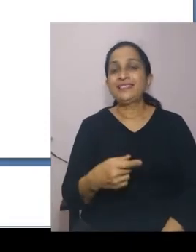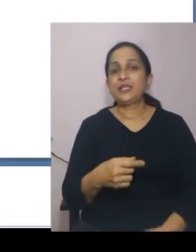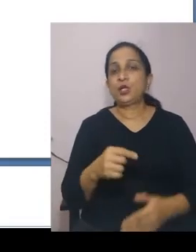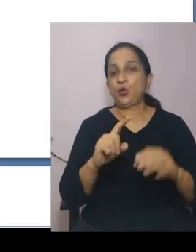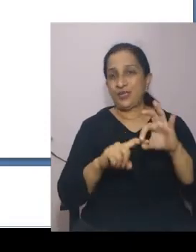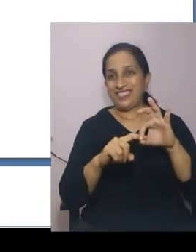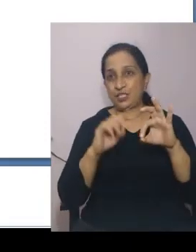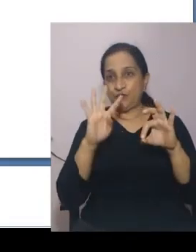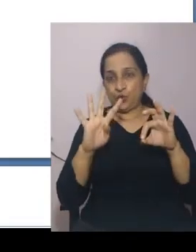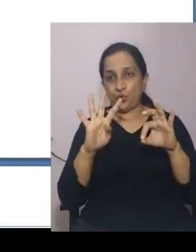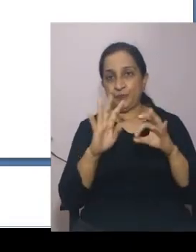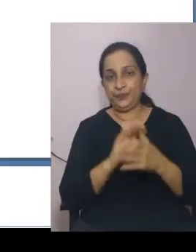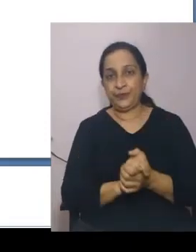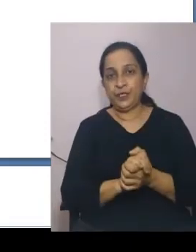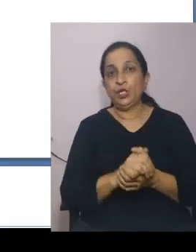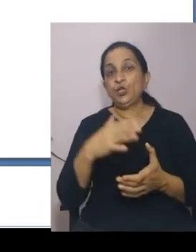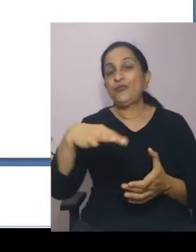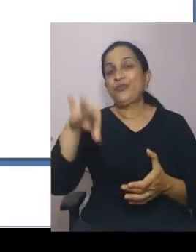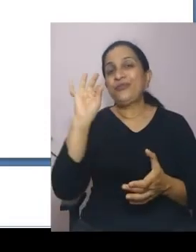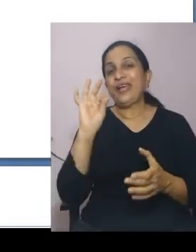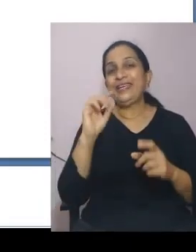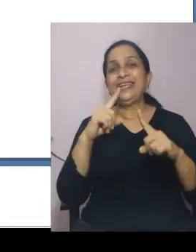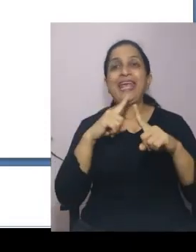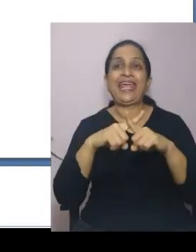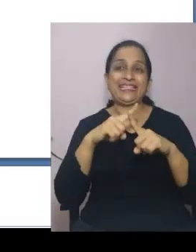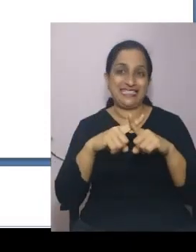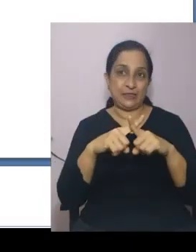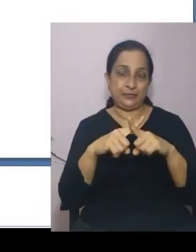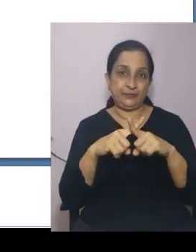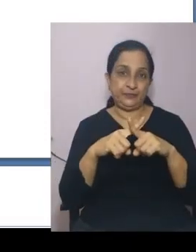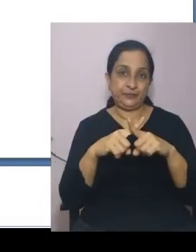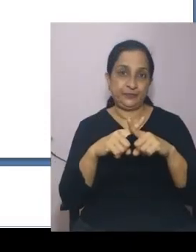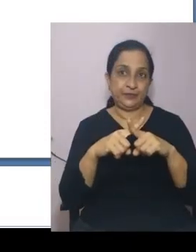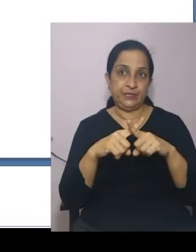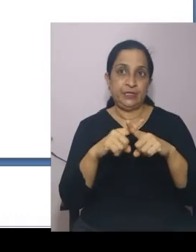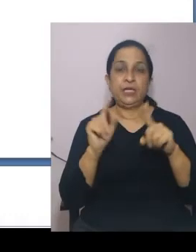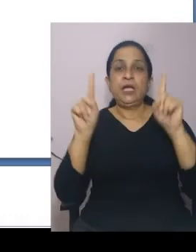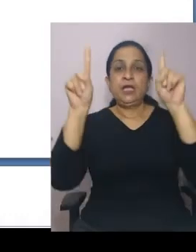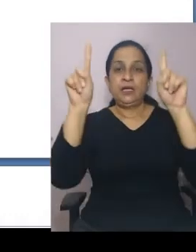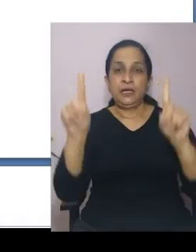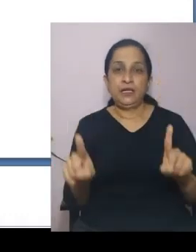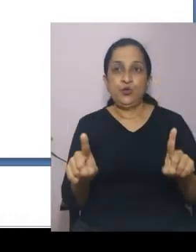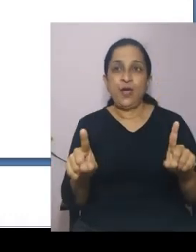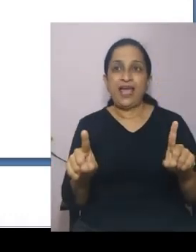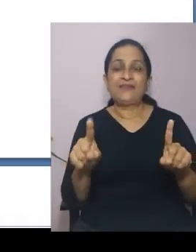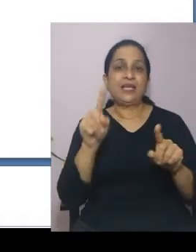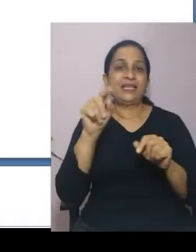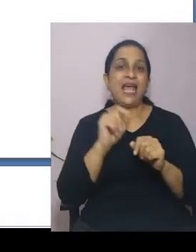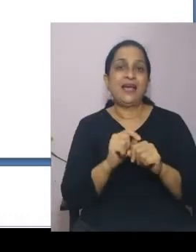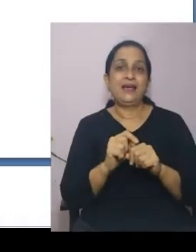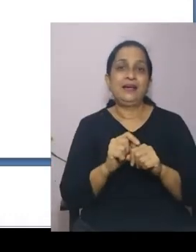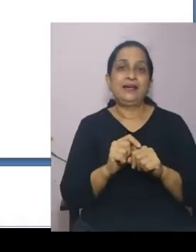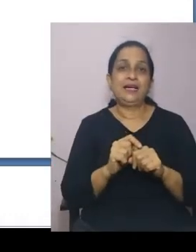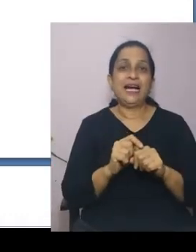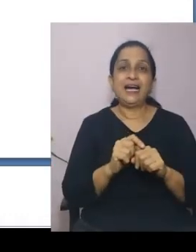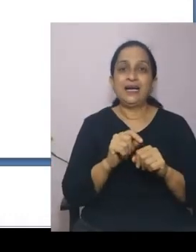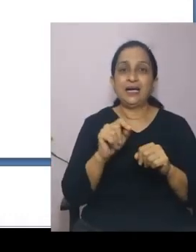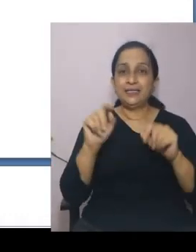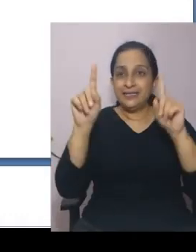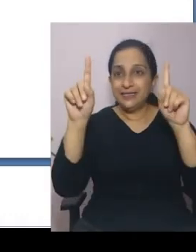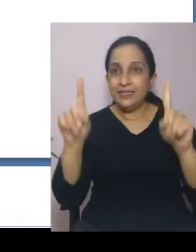Next one is a very simple problem, solving for value of x, that